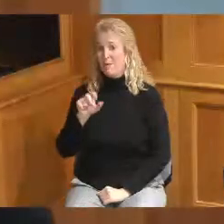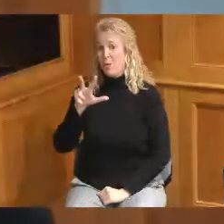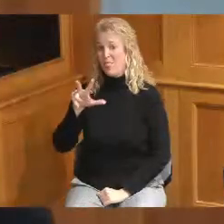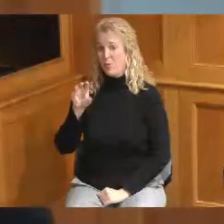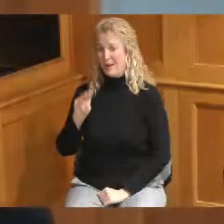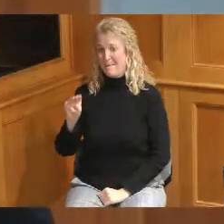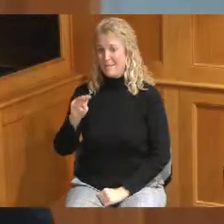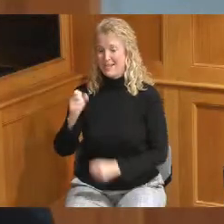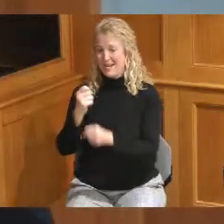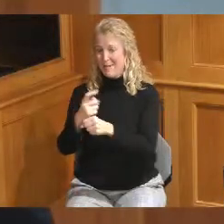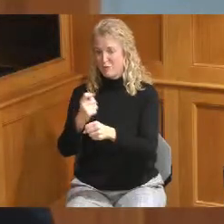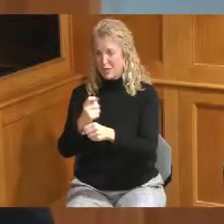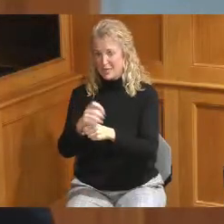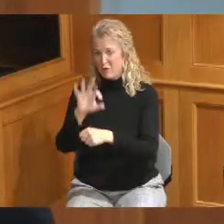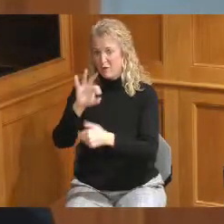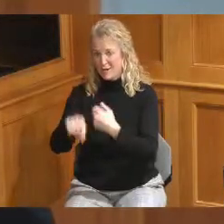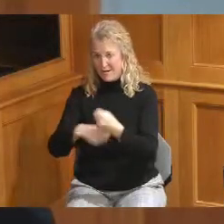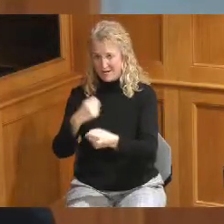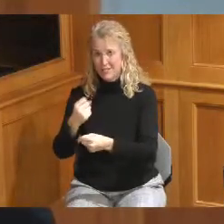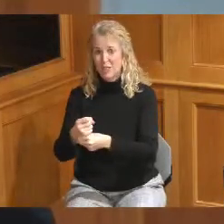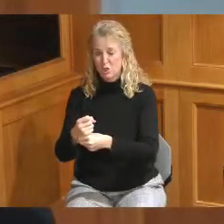be $3.3 million in